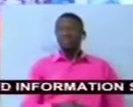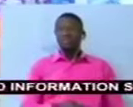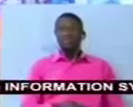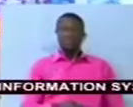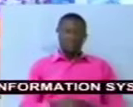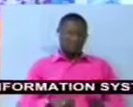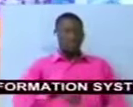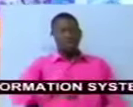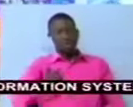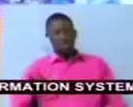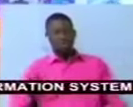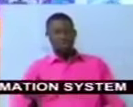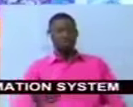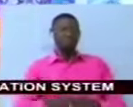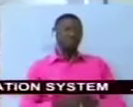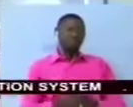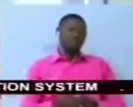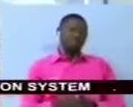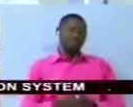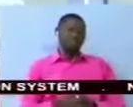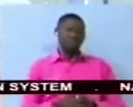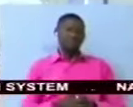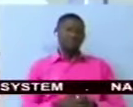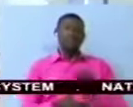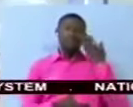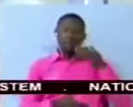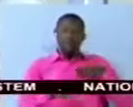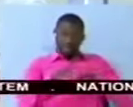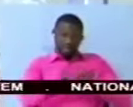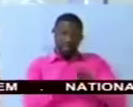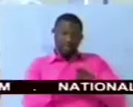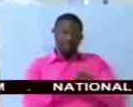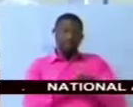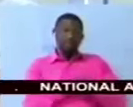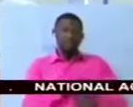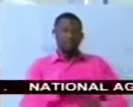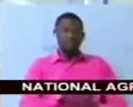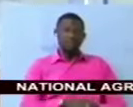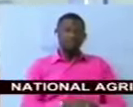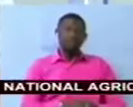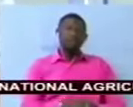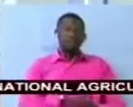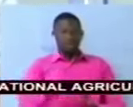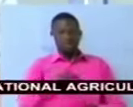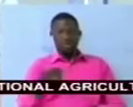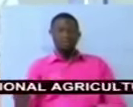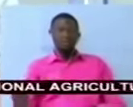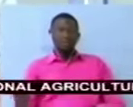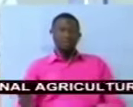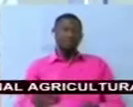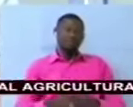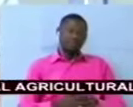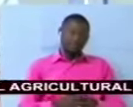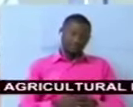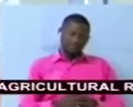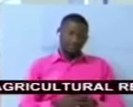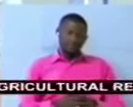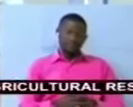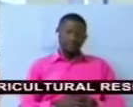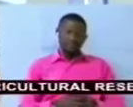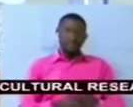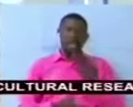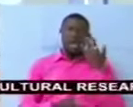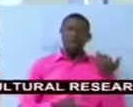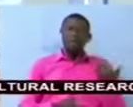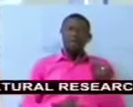The other one. Boy duga. When you are entering. Sunday jor. On your right hand side. And how many of you were put there?